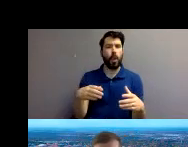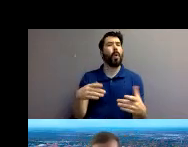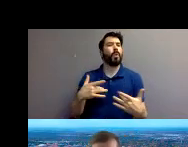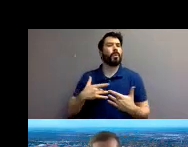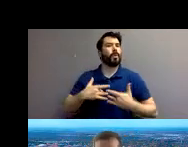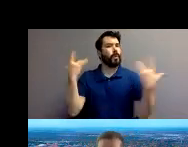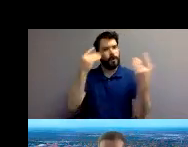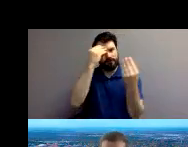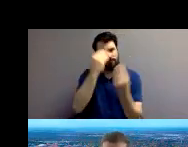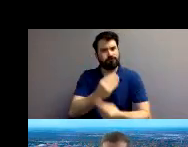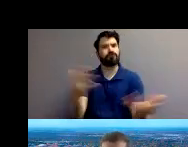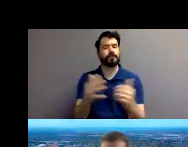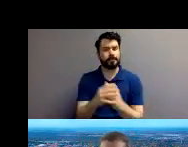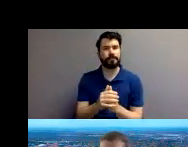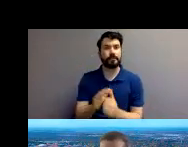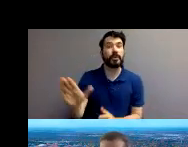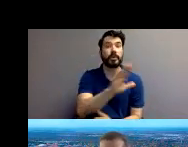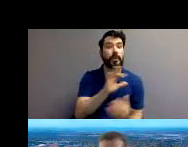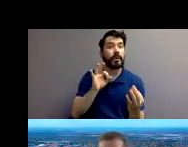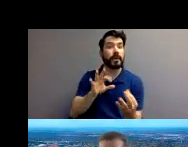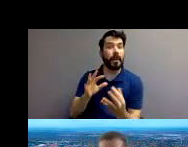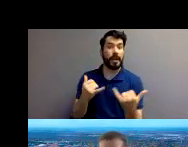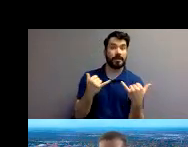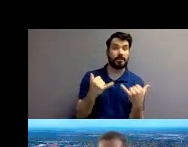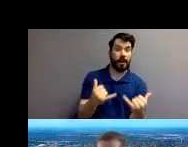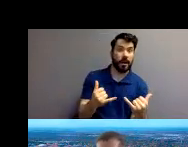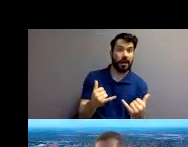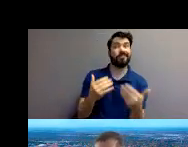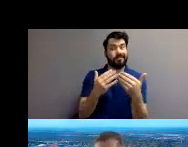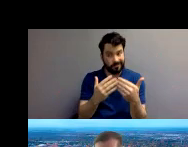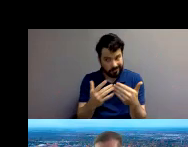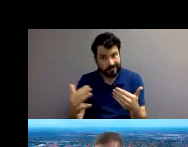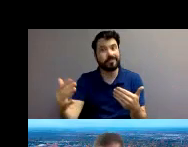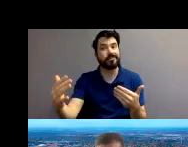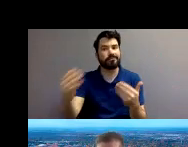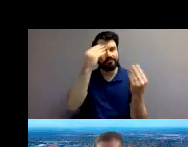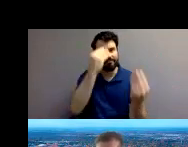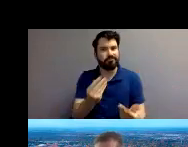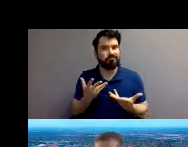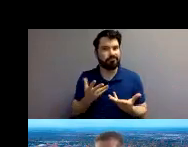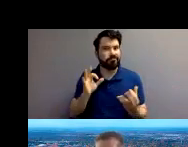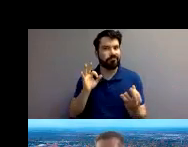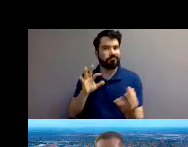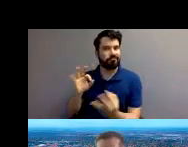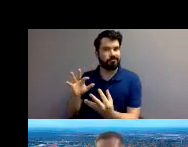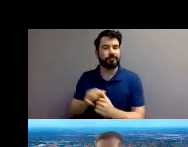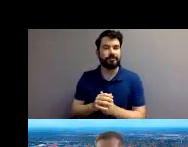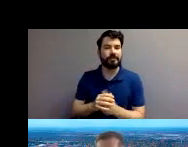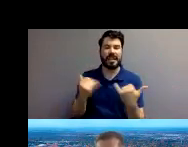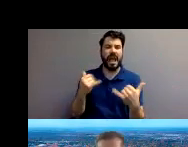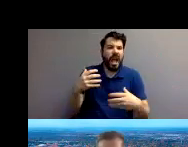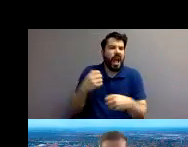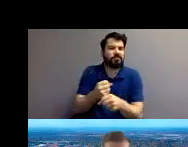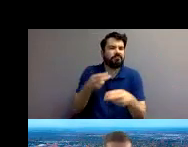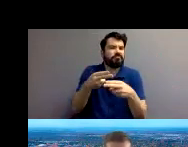today and to get your feedback both now and in the coming weeks and months. So Dee and I will give a brief update of